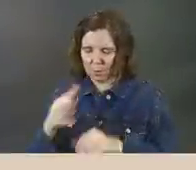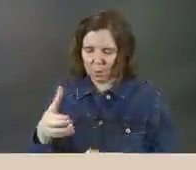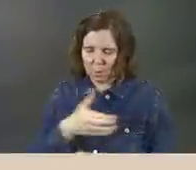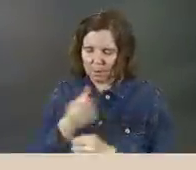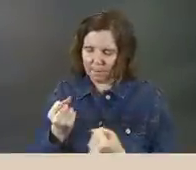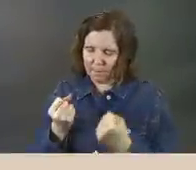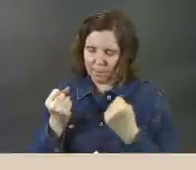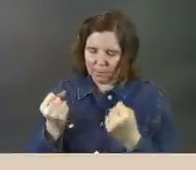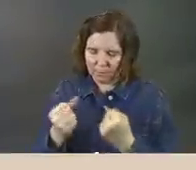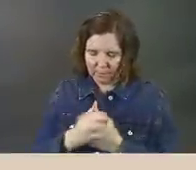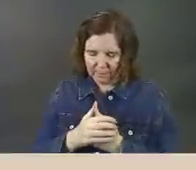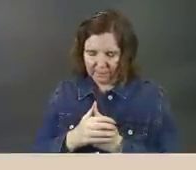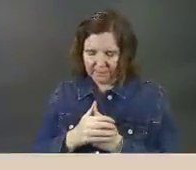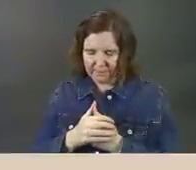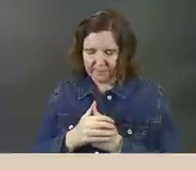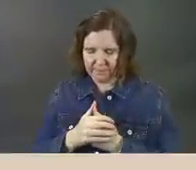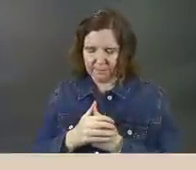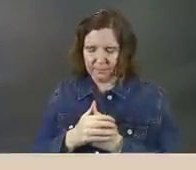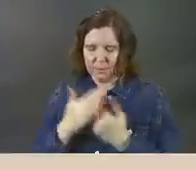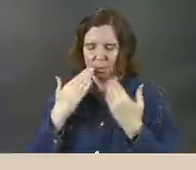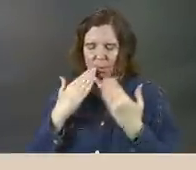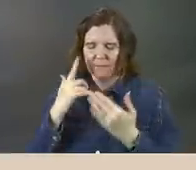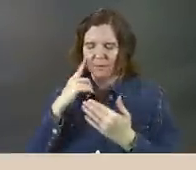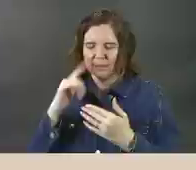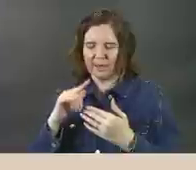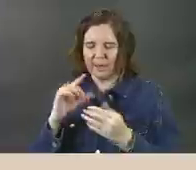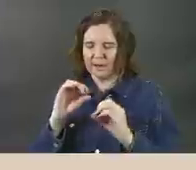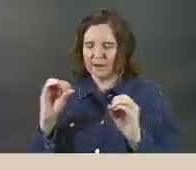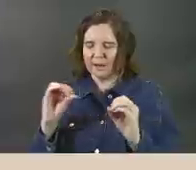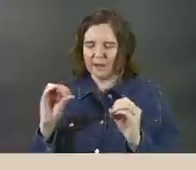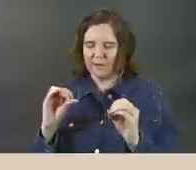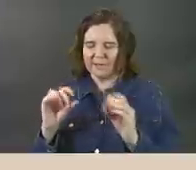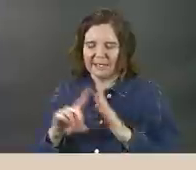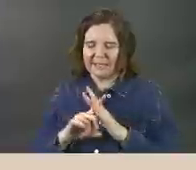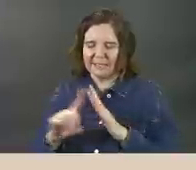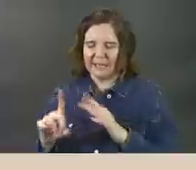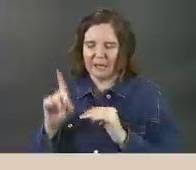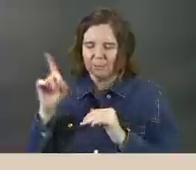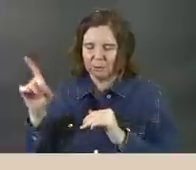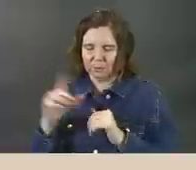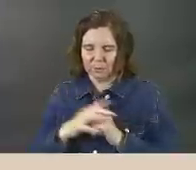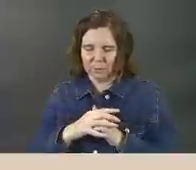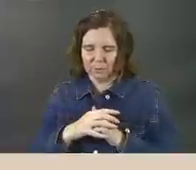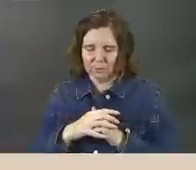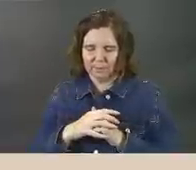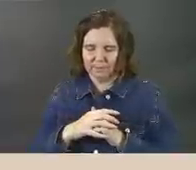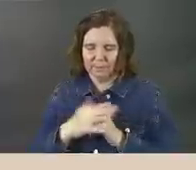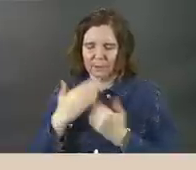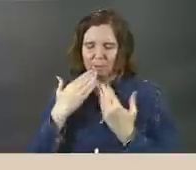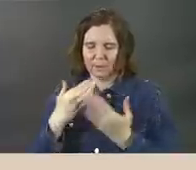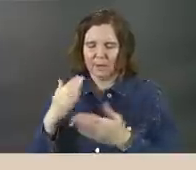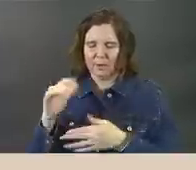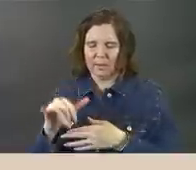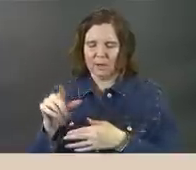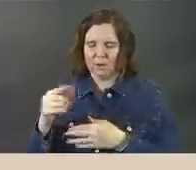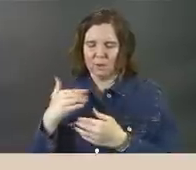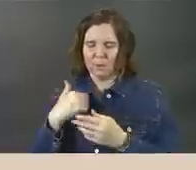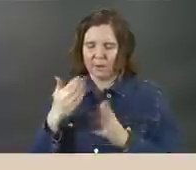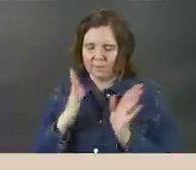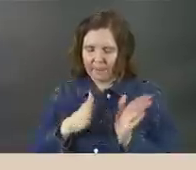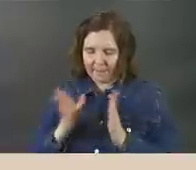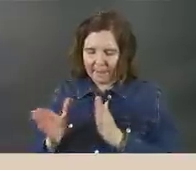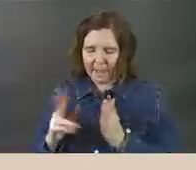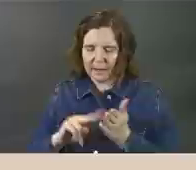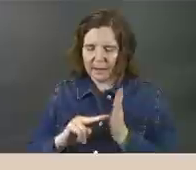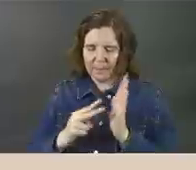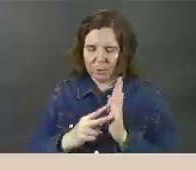power. God, we're grateful that nothing escapes you. God, we thank you that you have a plan